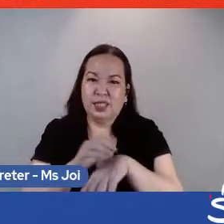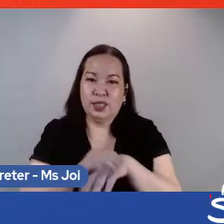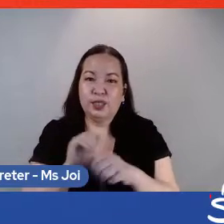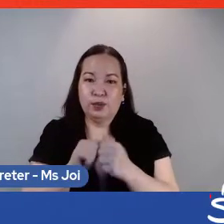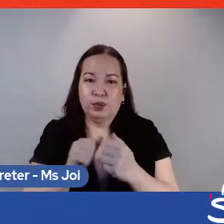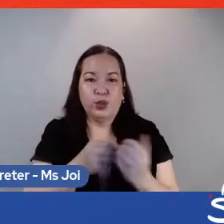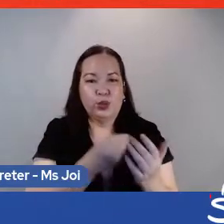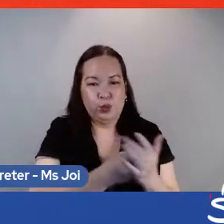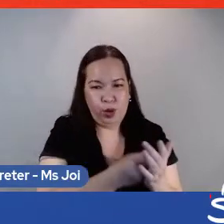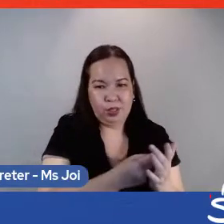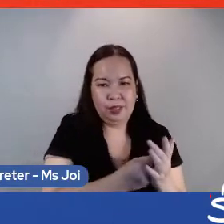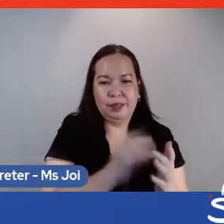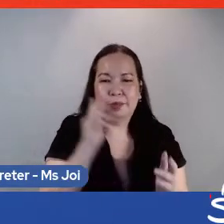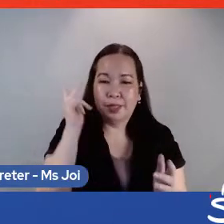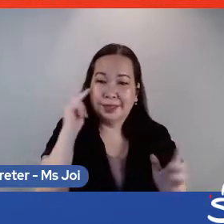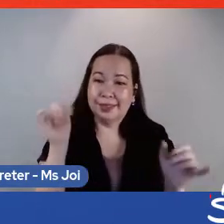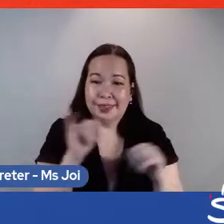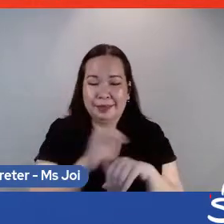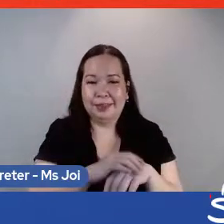and politics. So